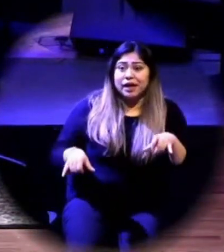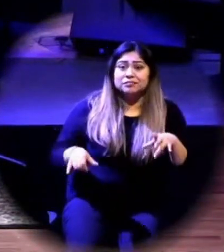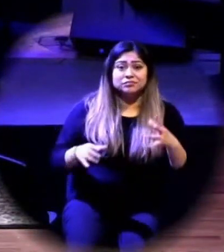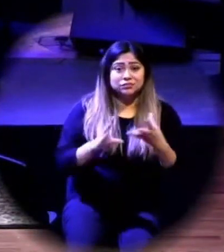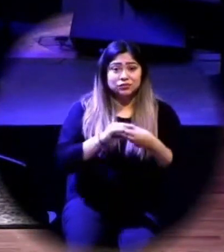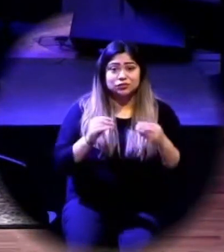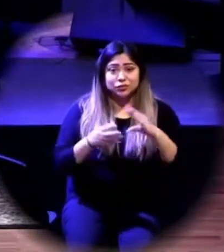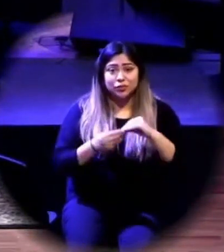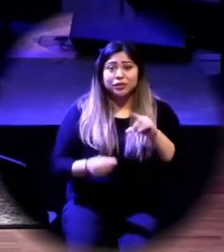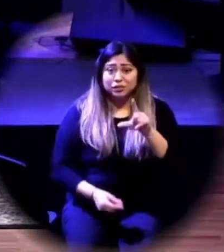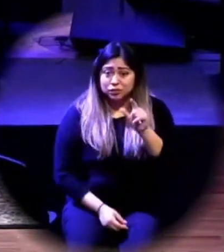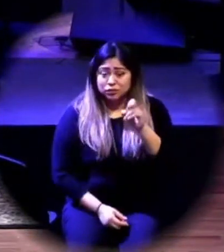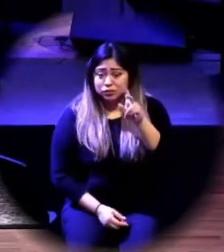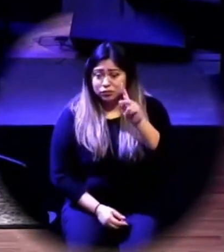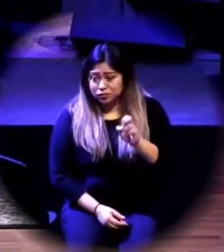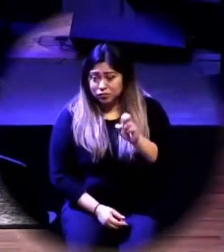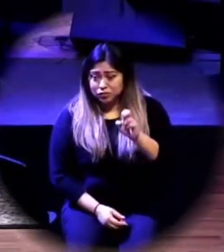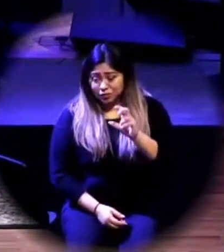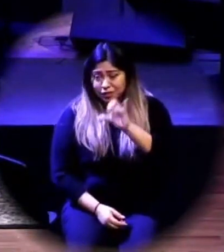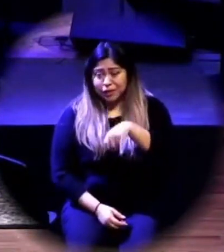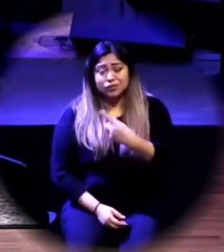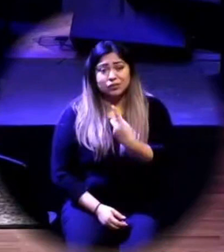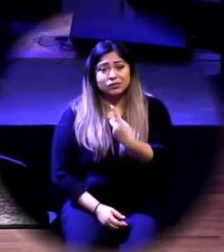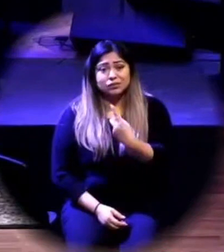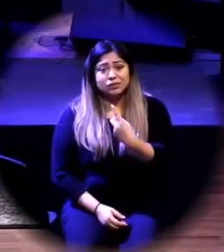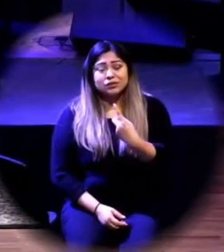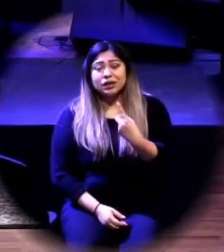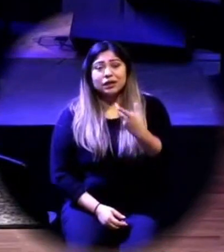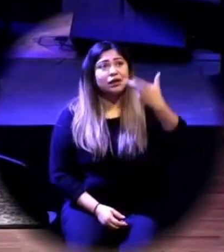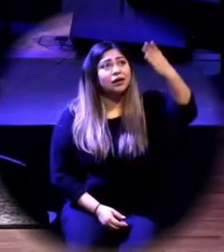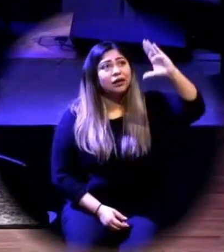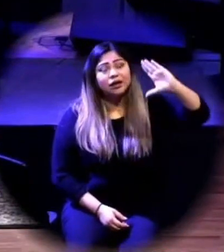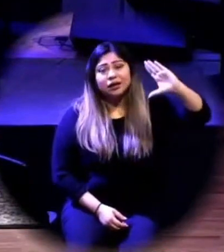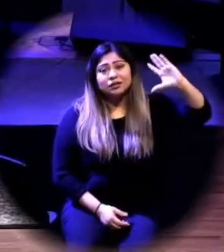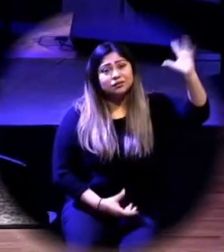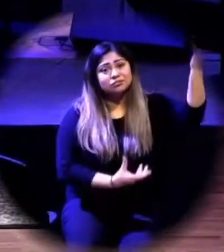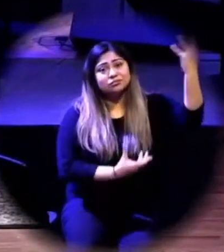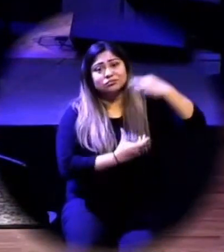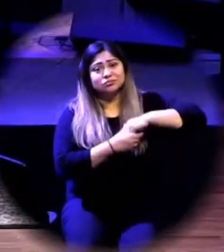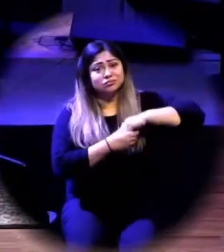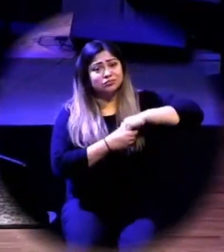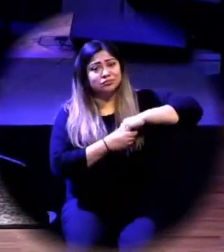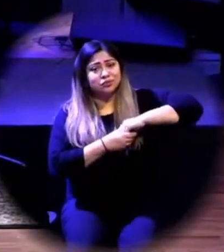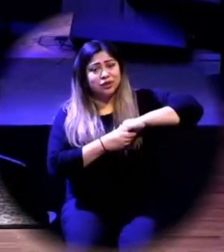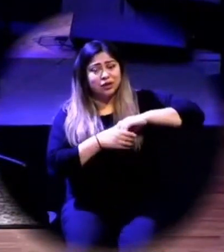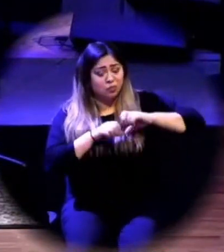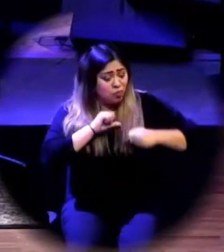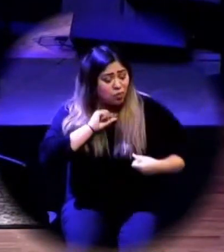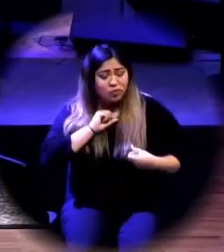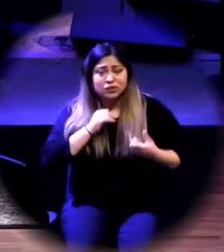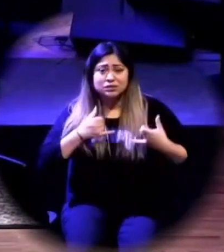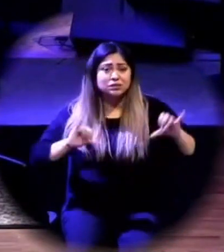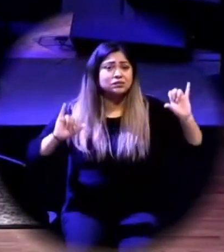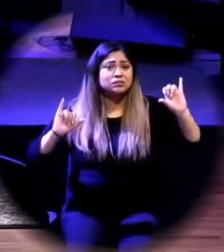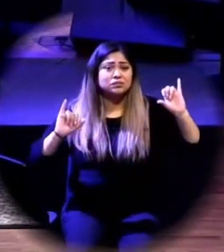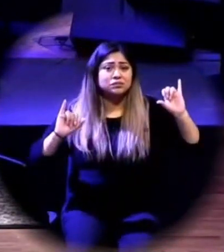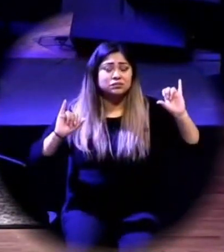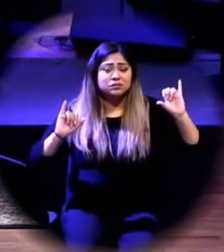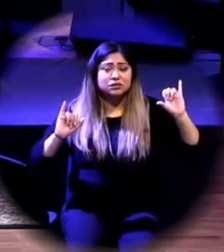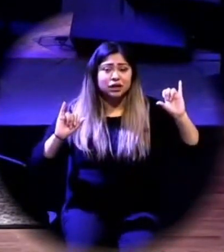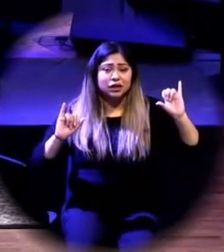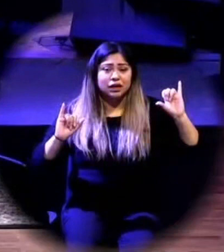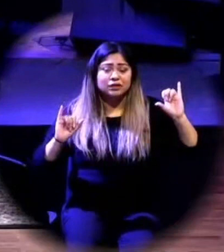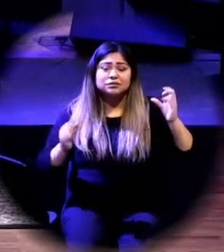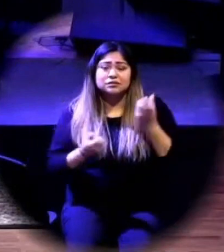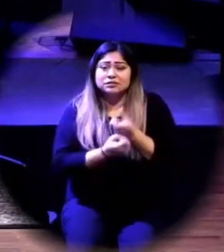invaded our brokenness, that he might be with us in our suffering, save us from our sins, and set us